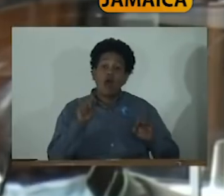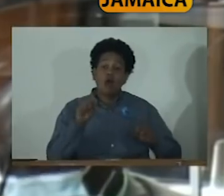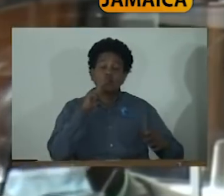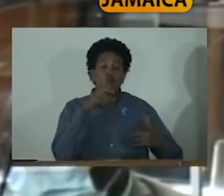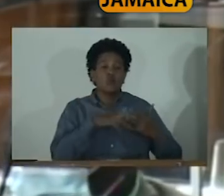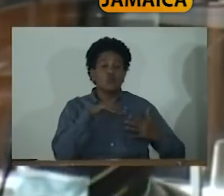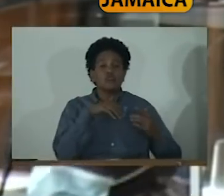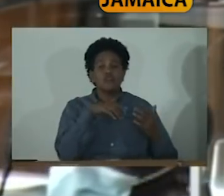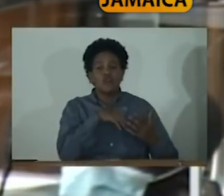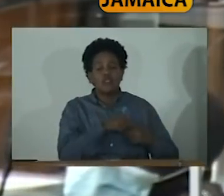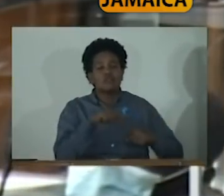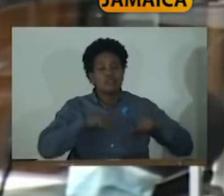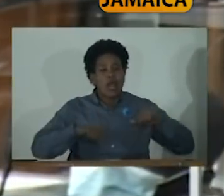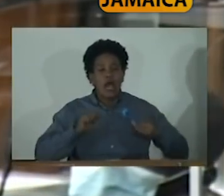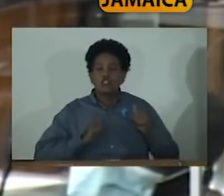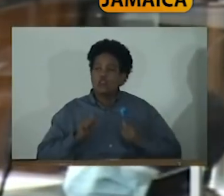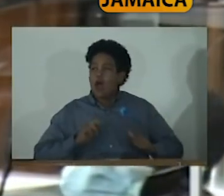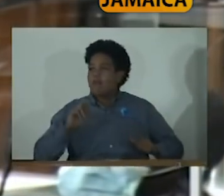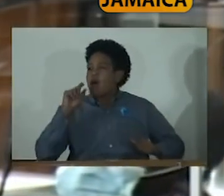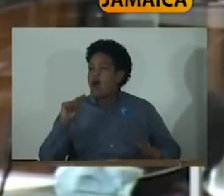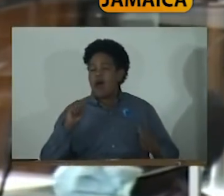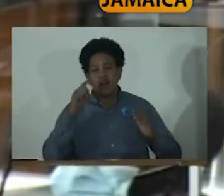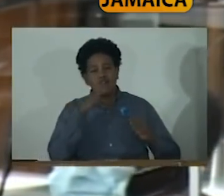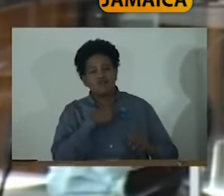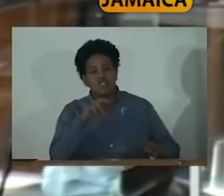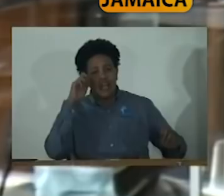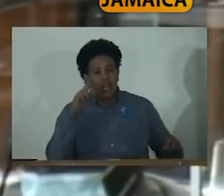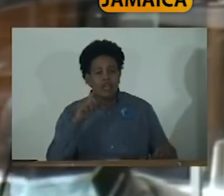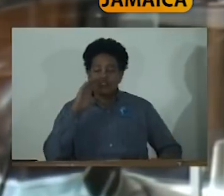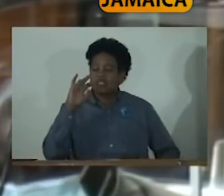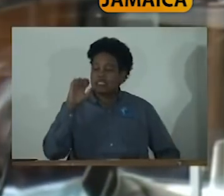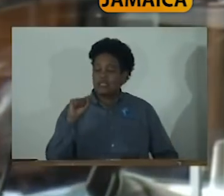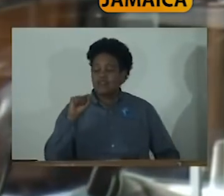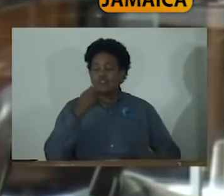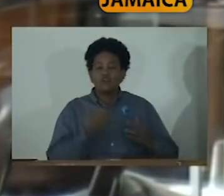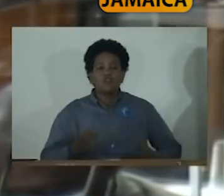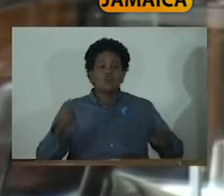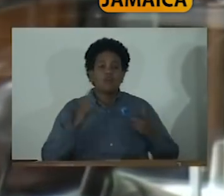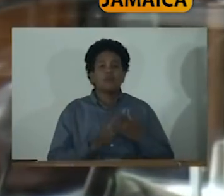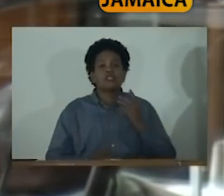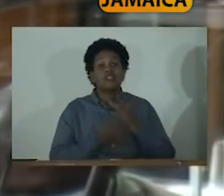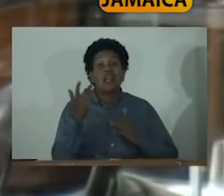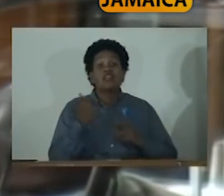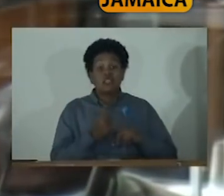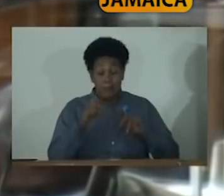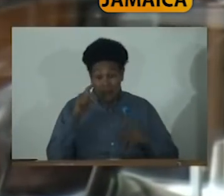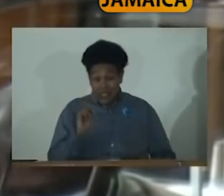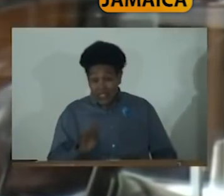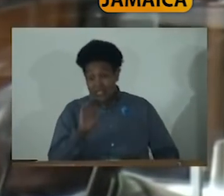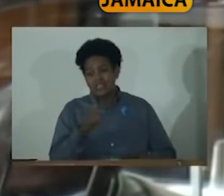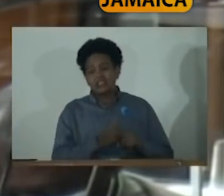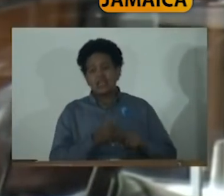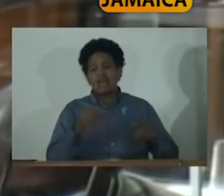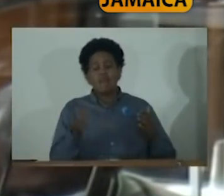studies, science, drama, art, religious education, civics, resource and technology, physical education,